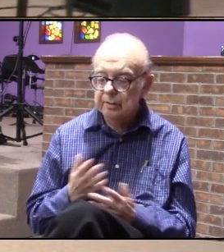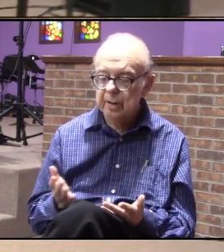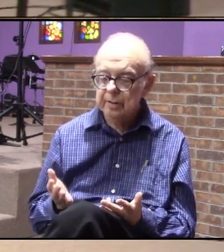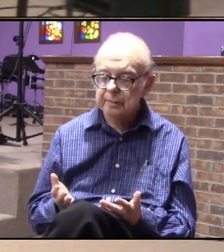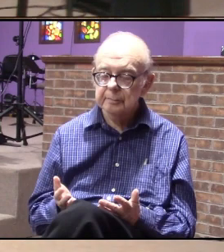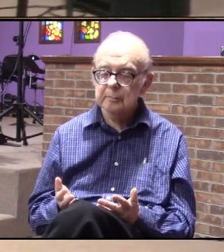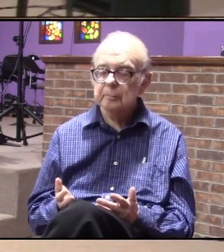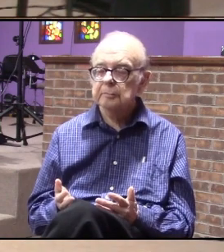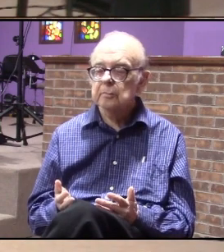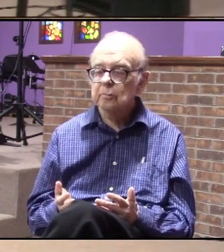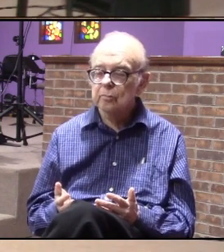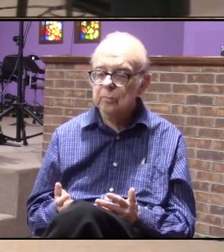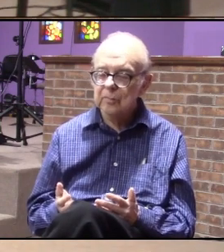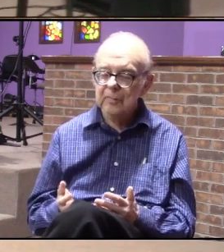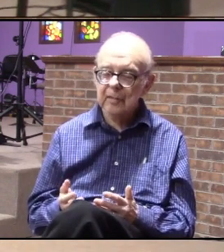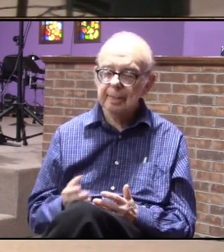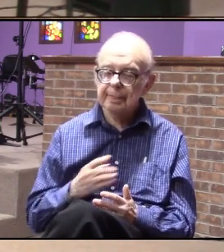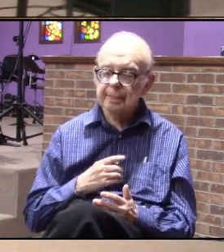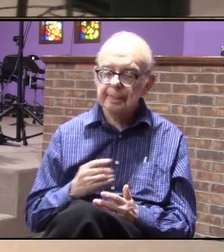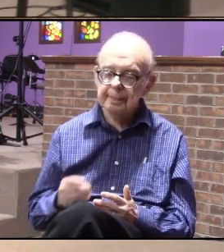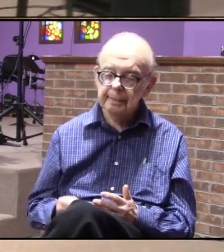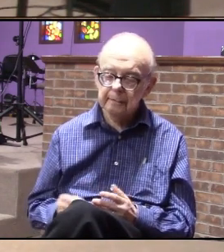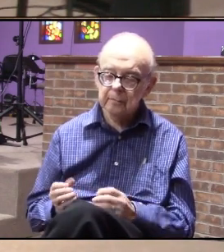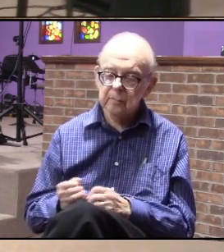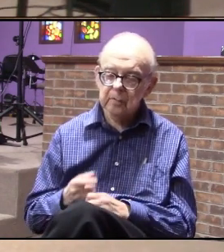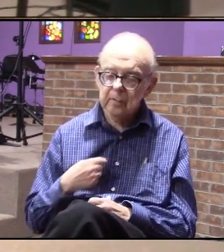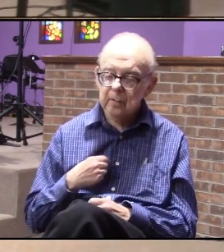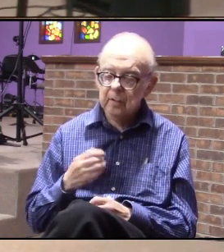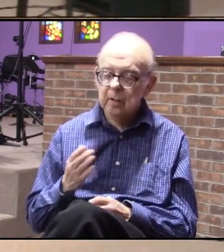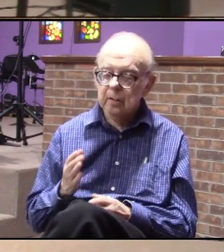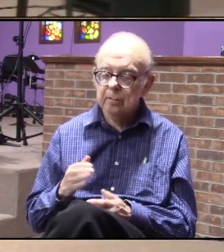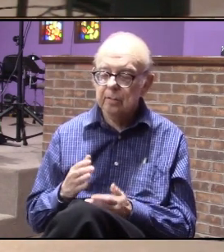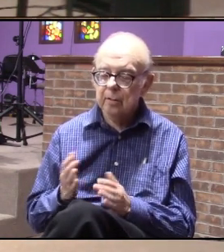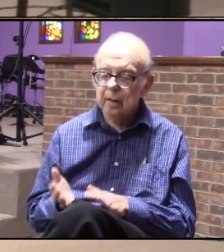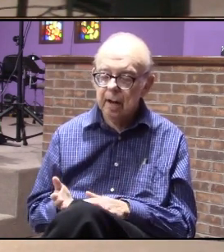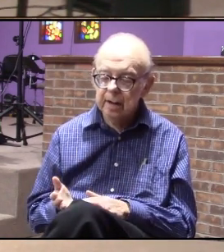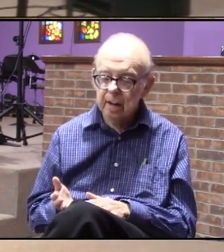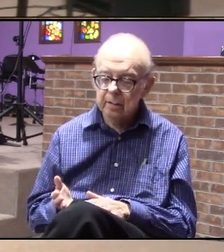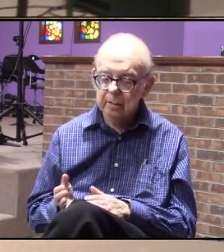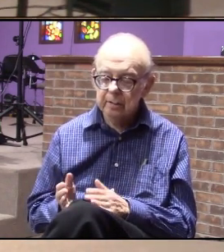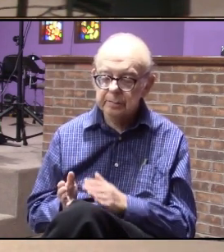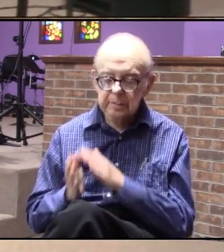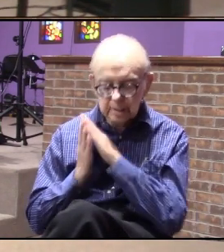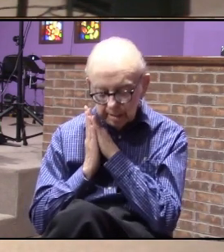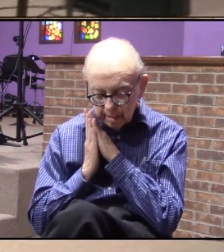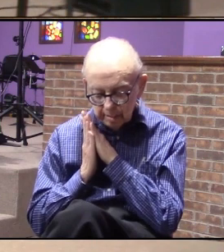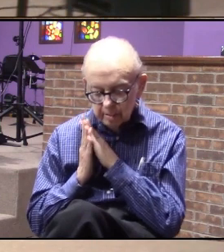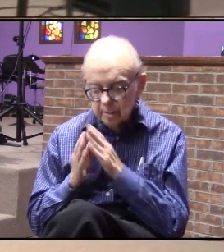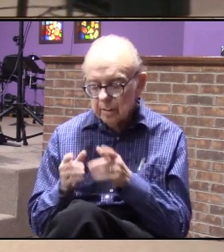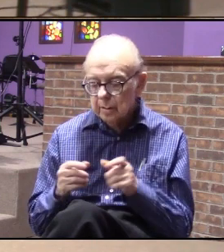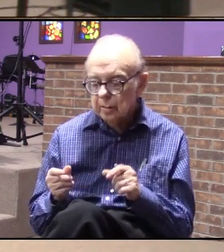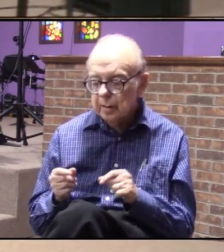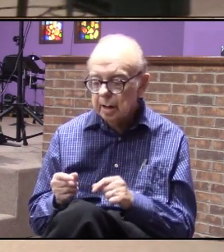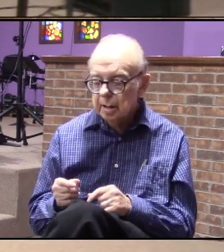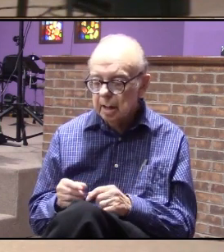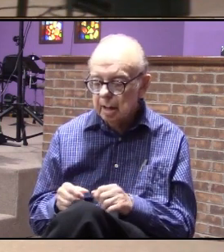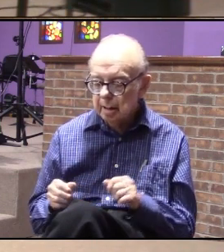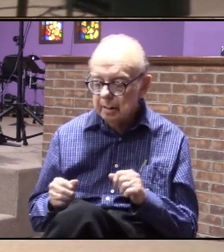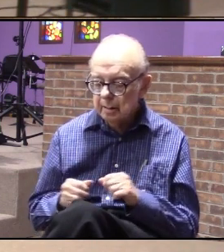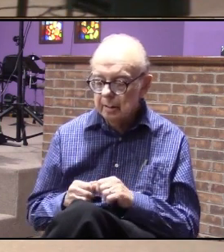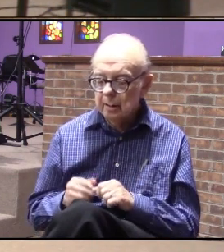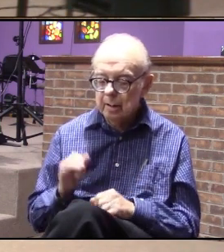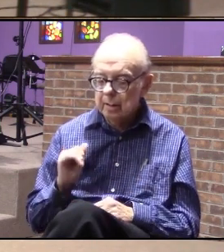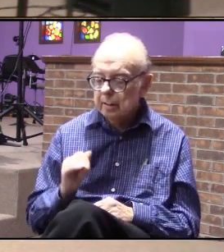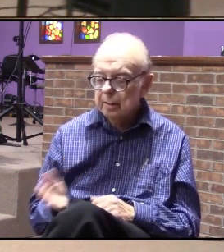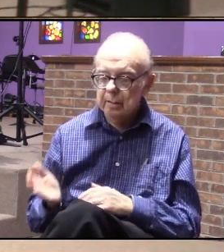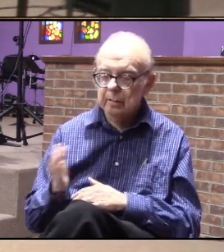He says he makes me to lie down in green pastures. basically saying, I could stay here